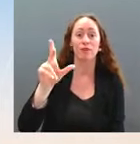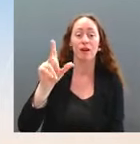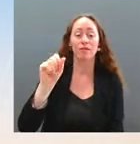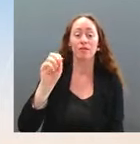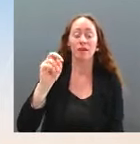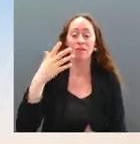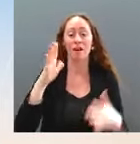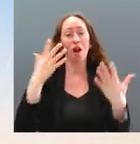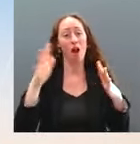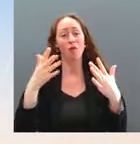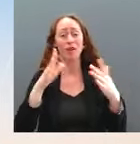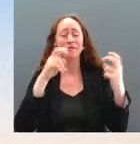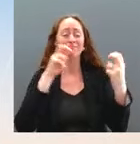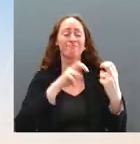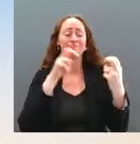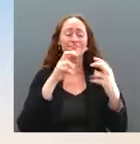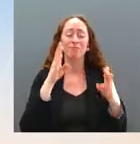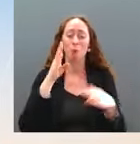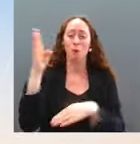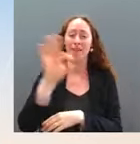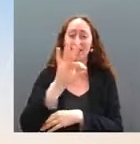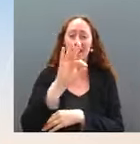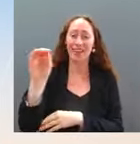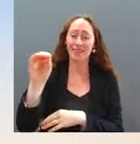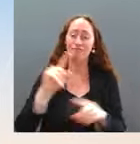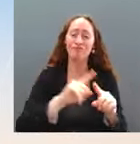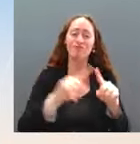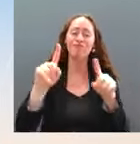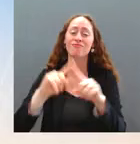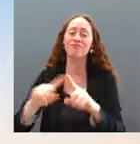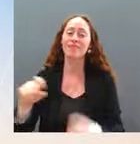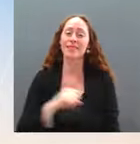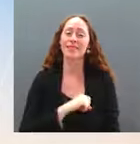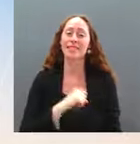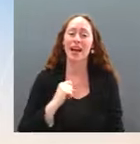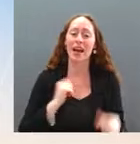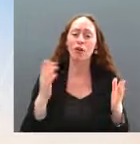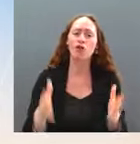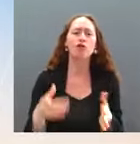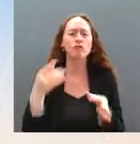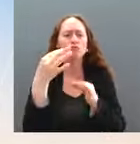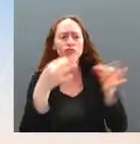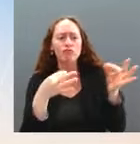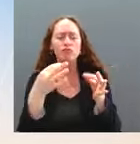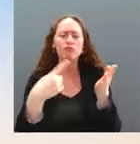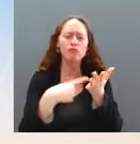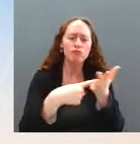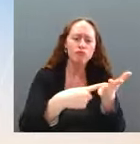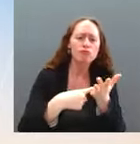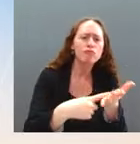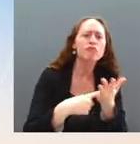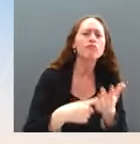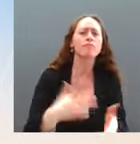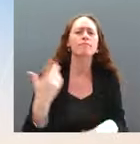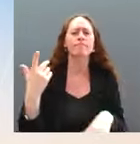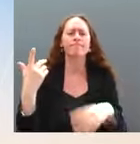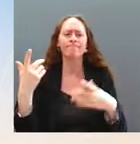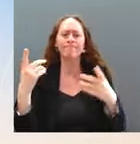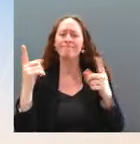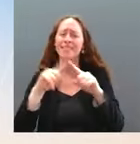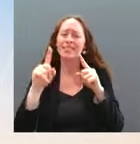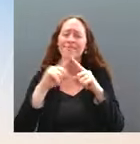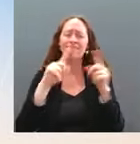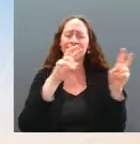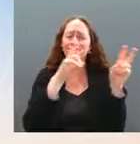her work ethic, extraordinary credentials, and character when she testified for over 20 hours and answered the most QFRs of any SCOTUS